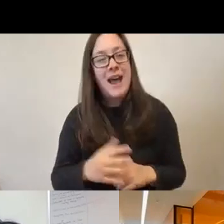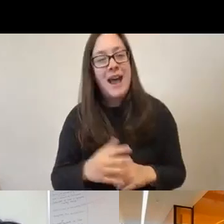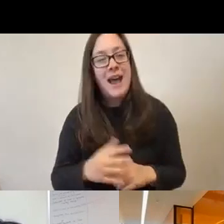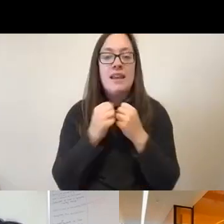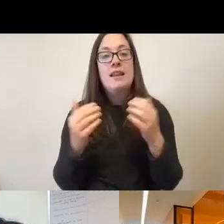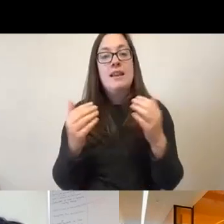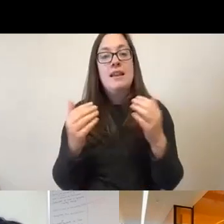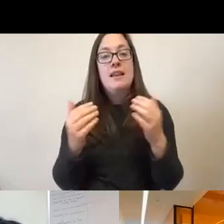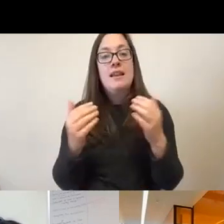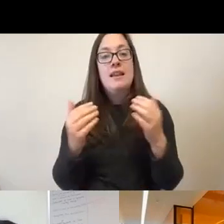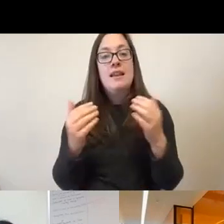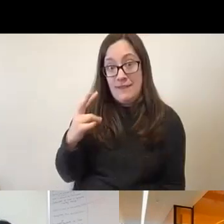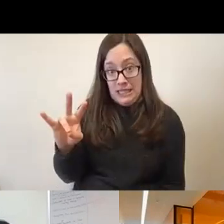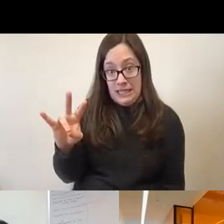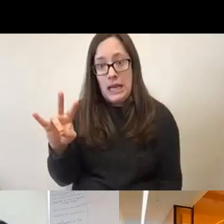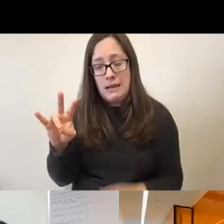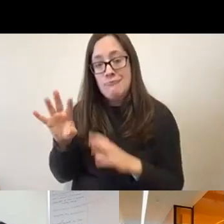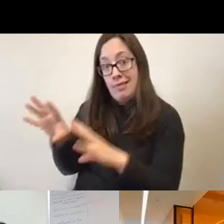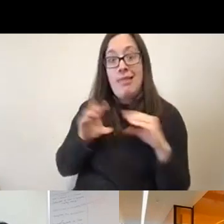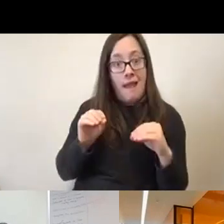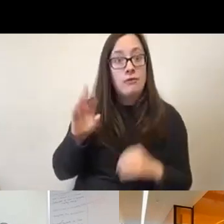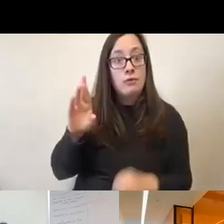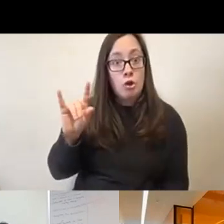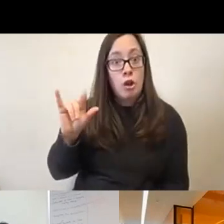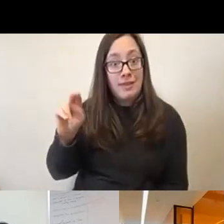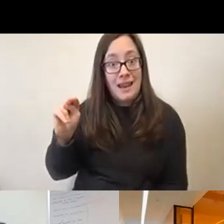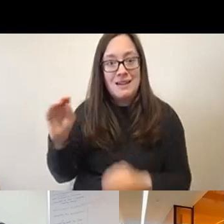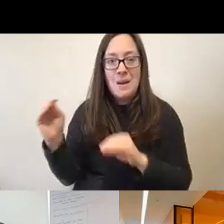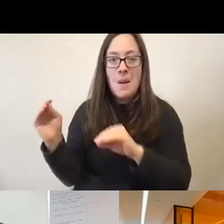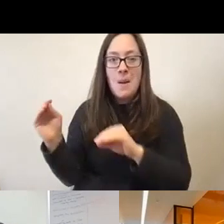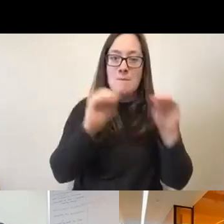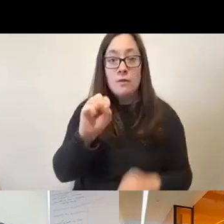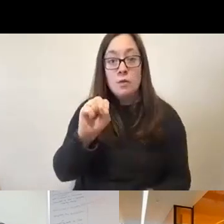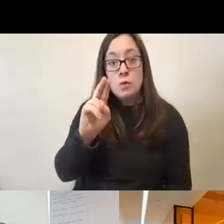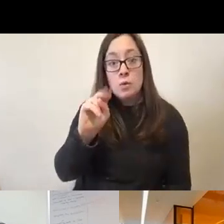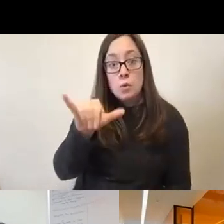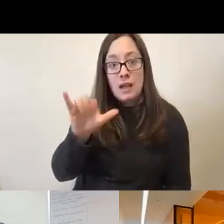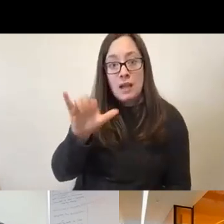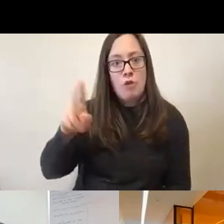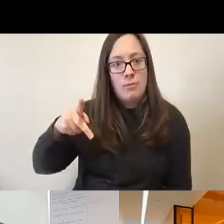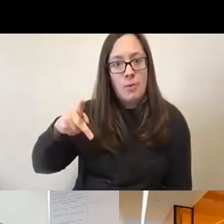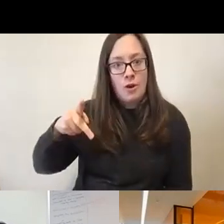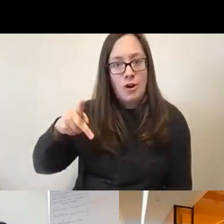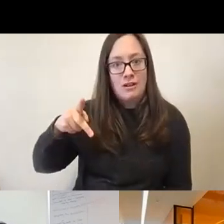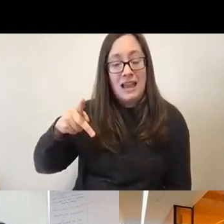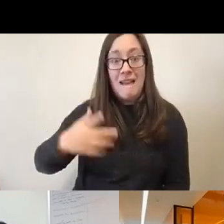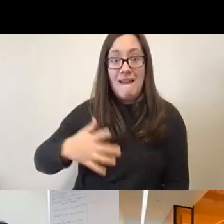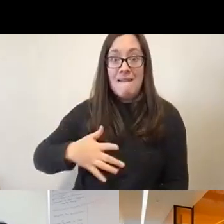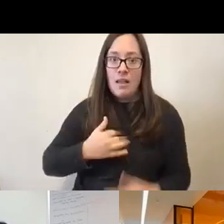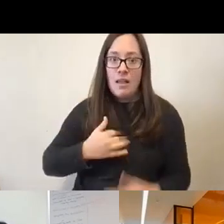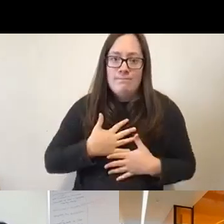moved away from my Brooklyn home to SUNY Brockport to start college and felt very far from